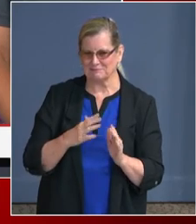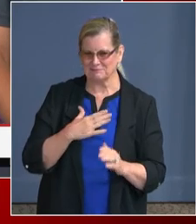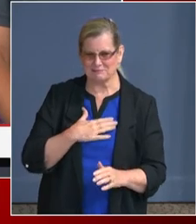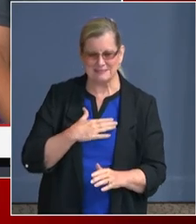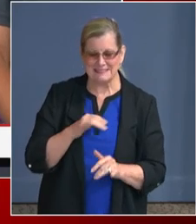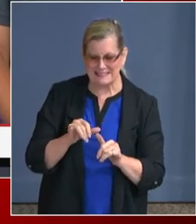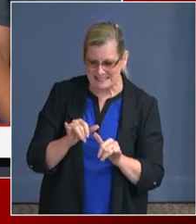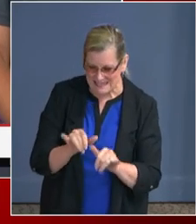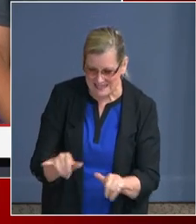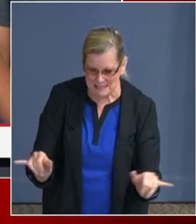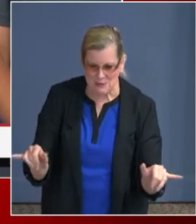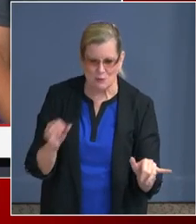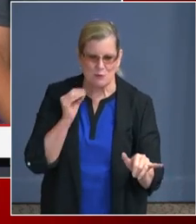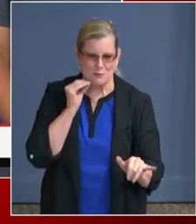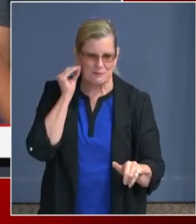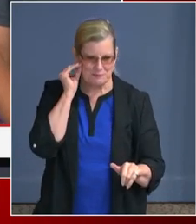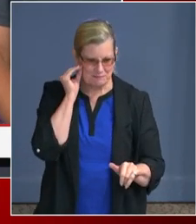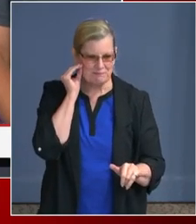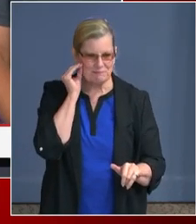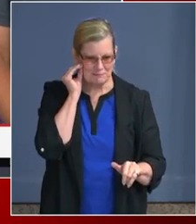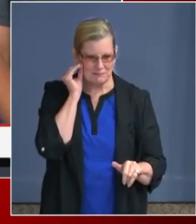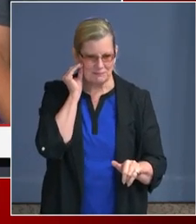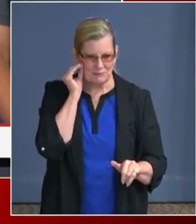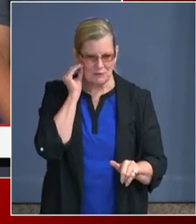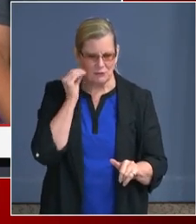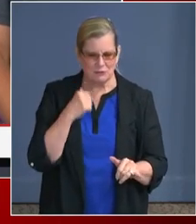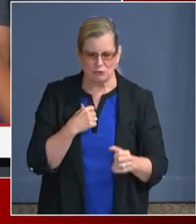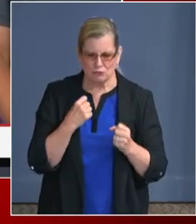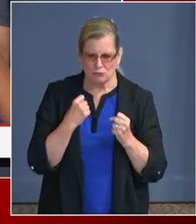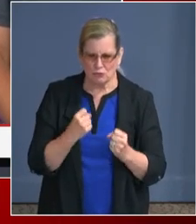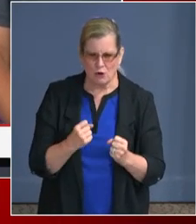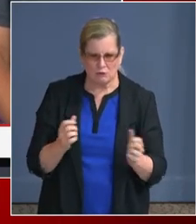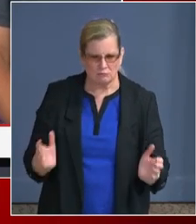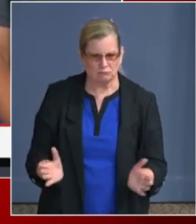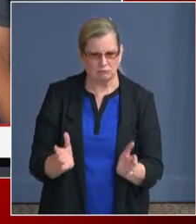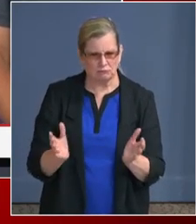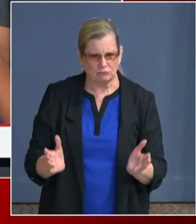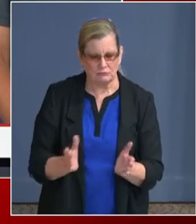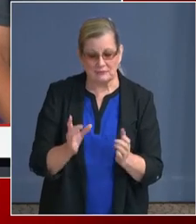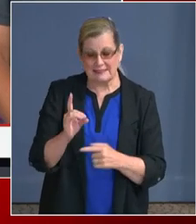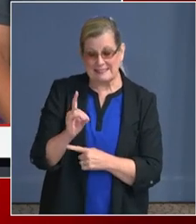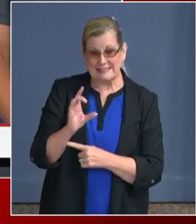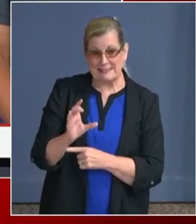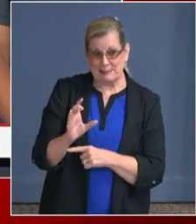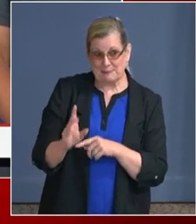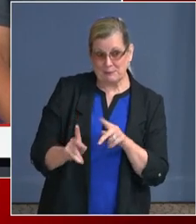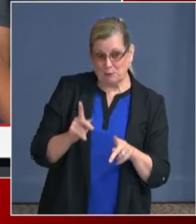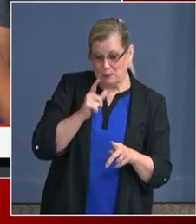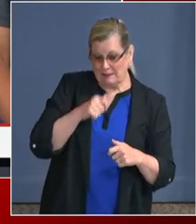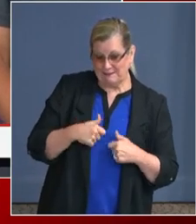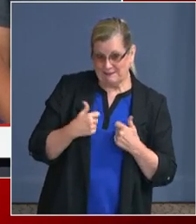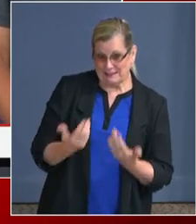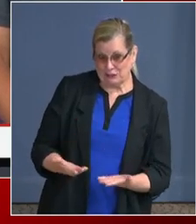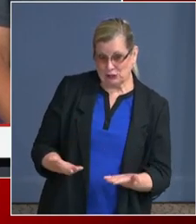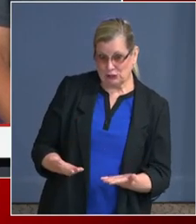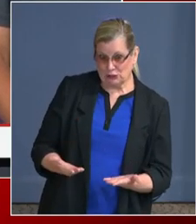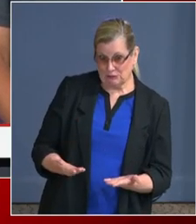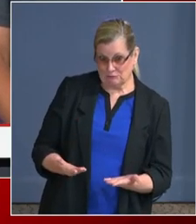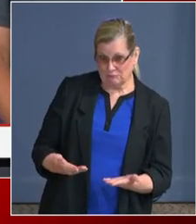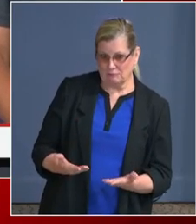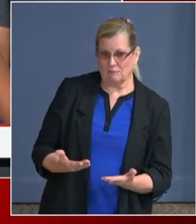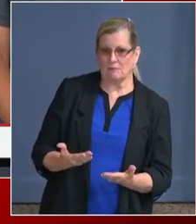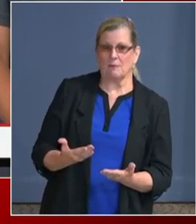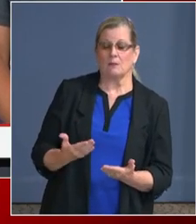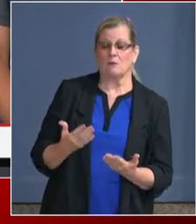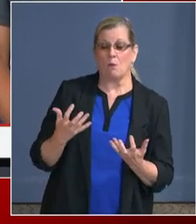So our strong recommendation is that DC residents celebrate the 4th of July